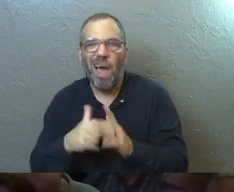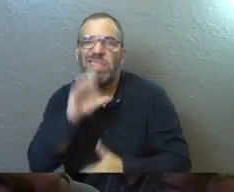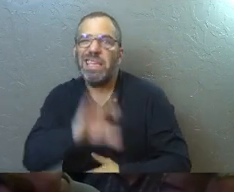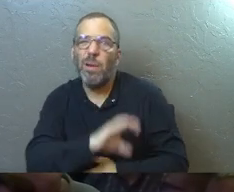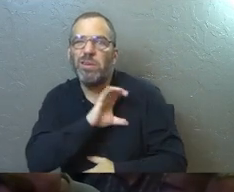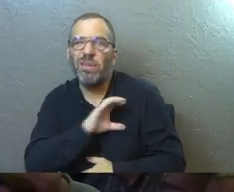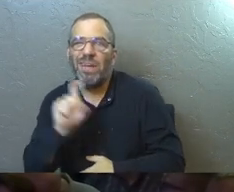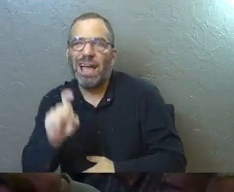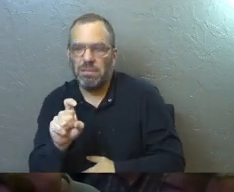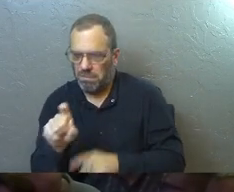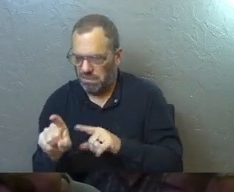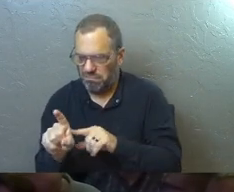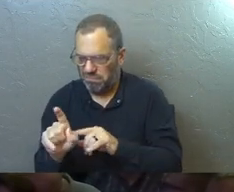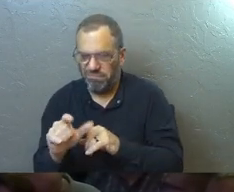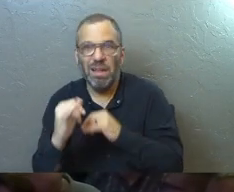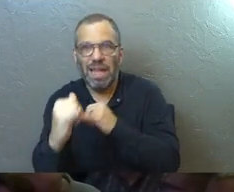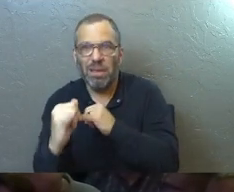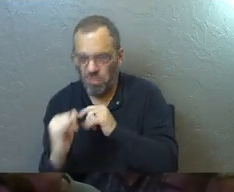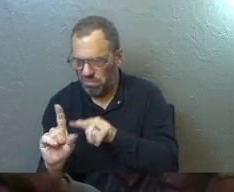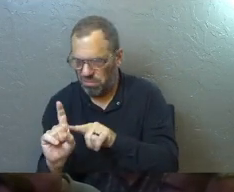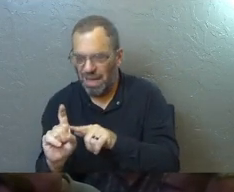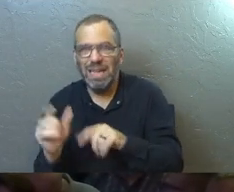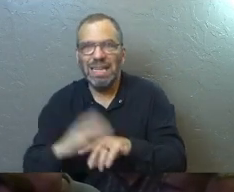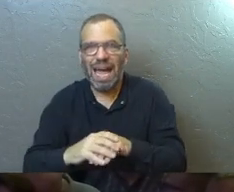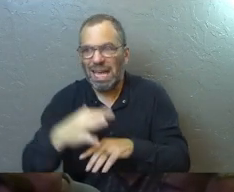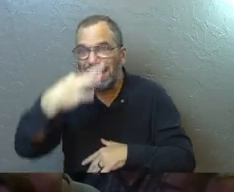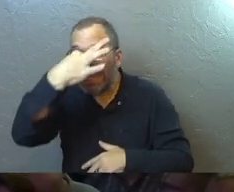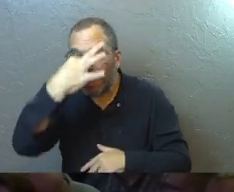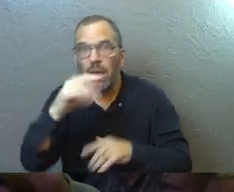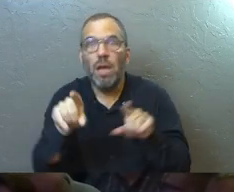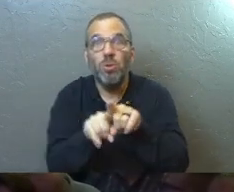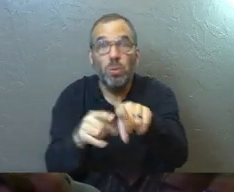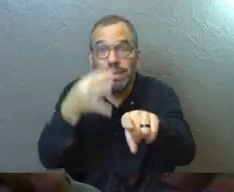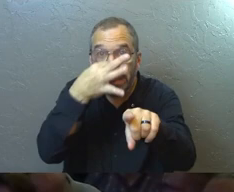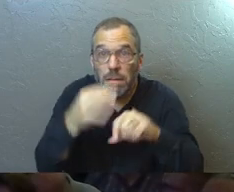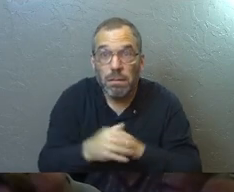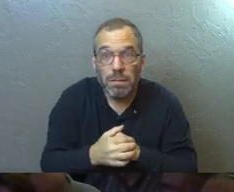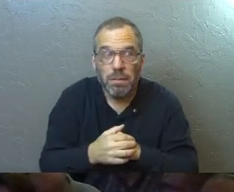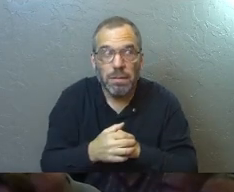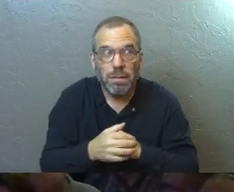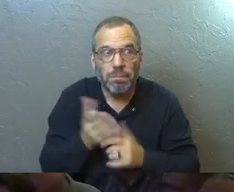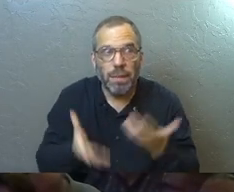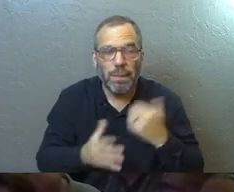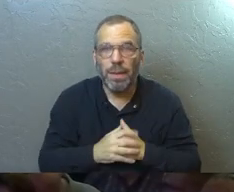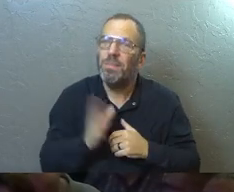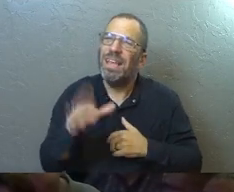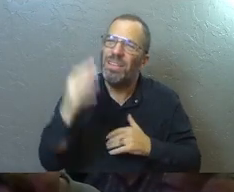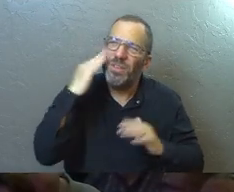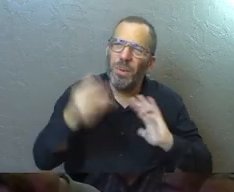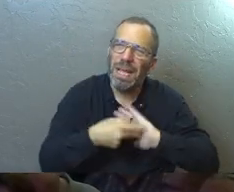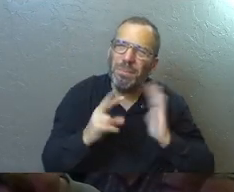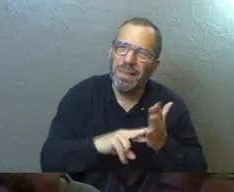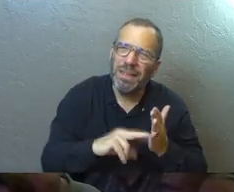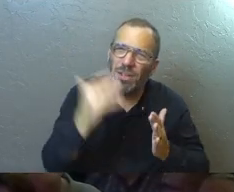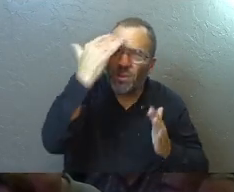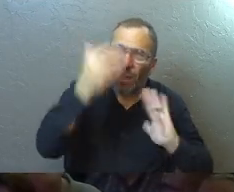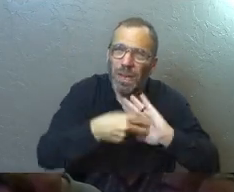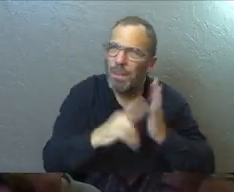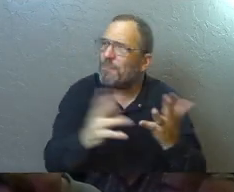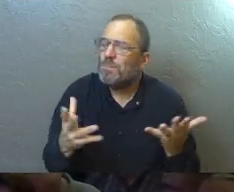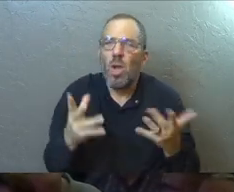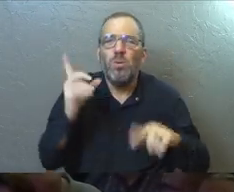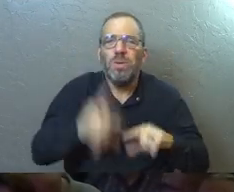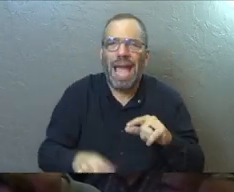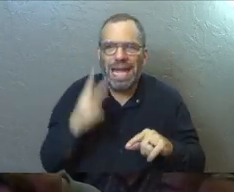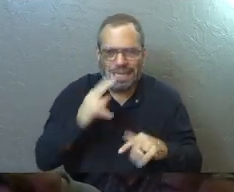that means that's like you. Like sheep stink. Just like you, maybe. You know what I'm saying? Like, we can't